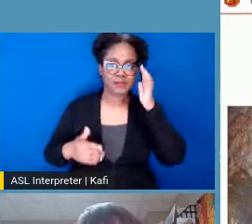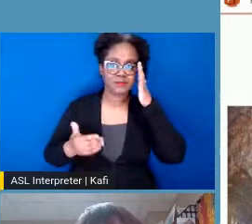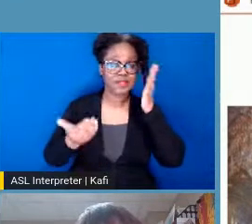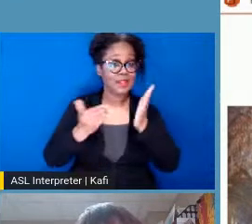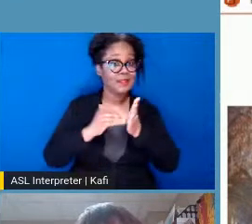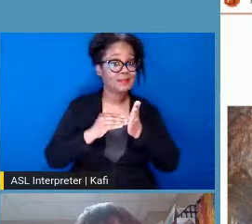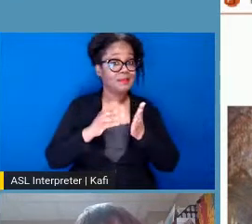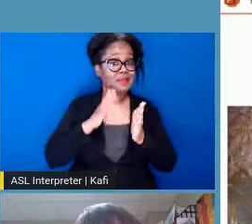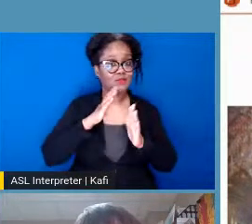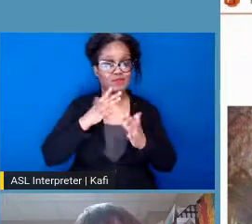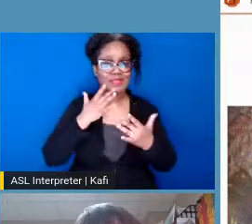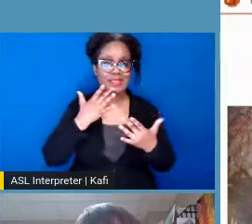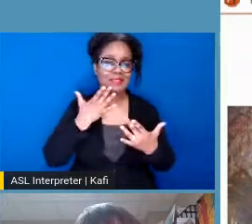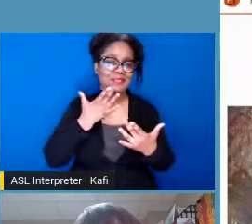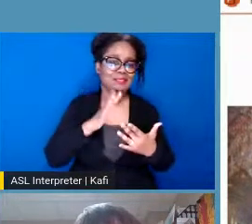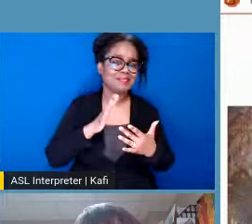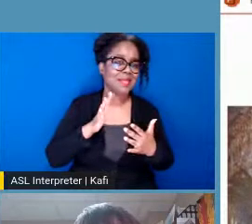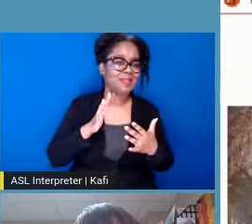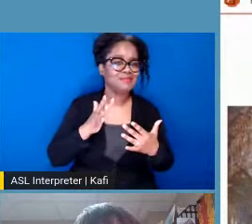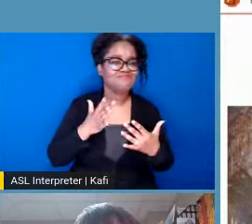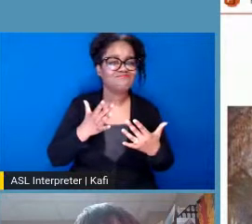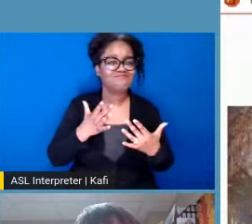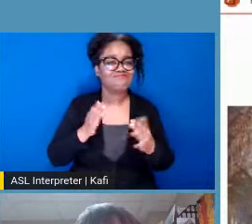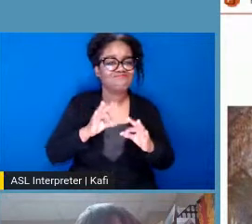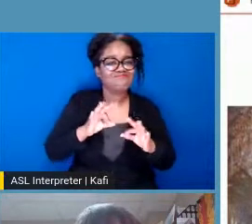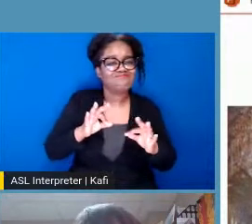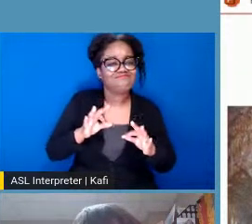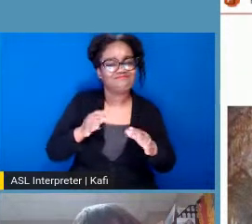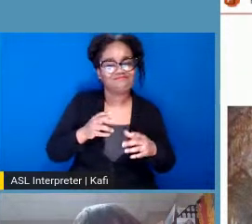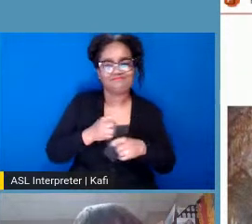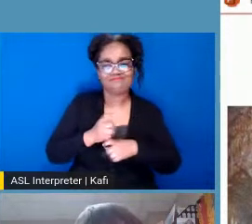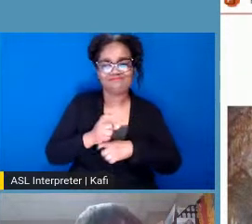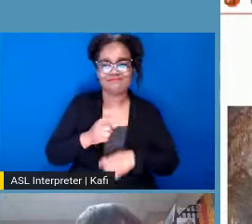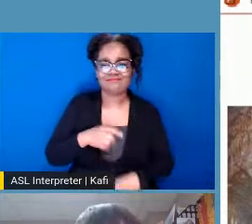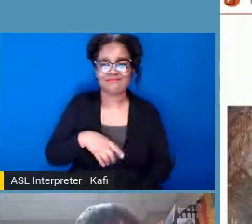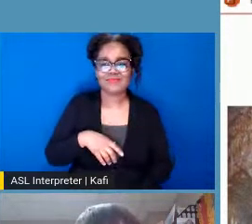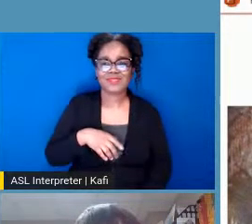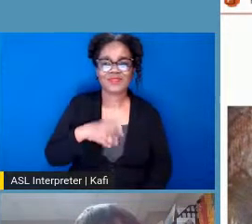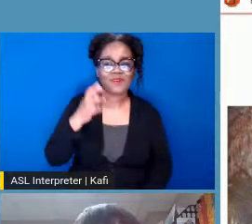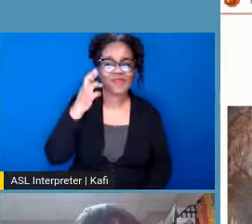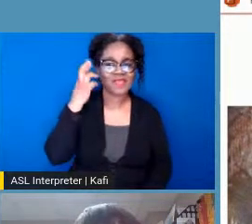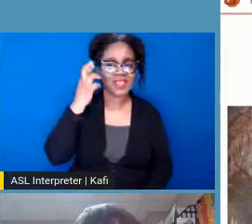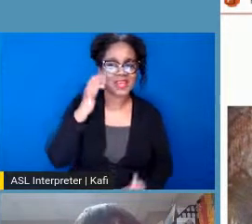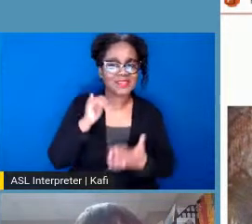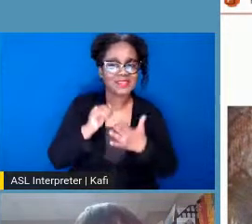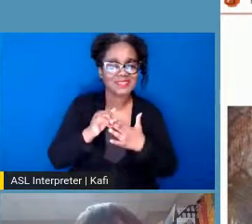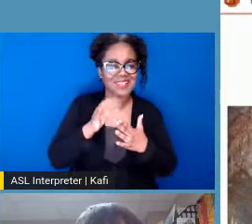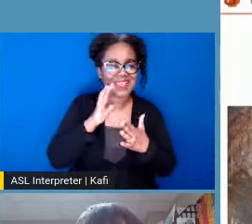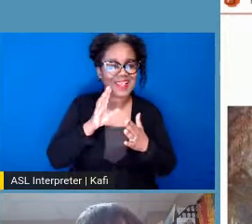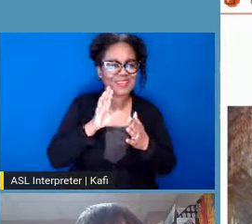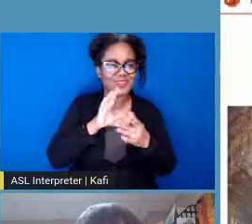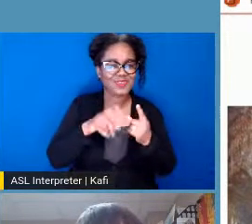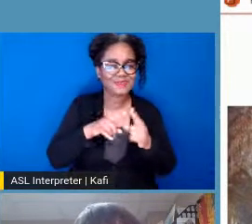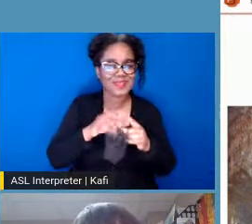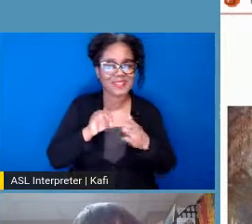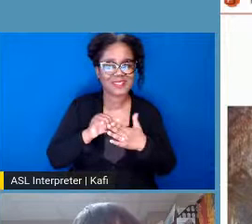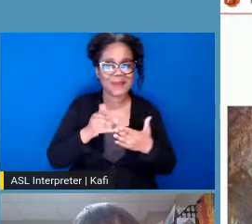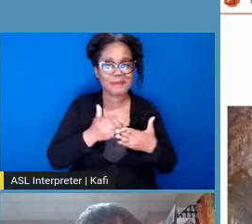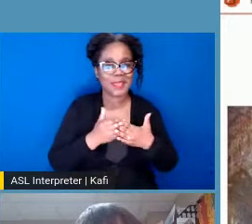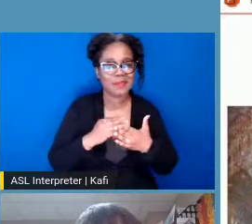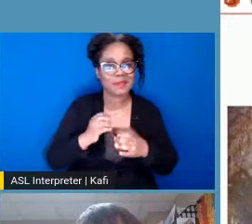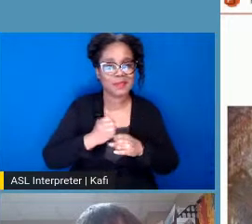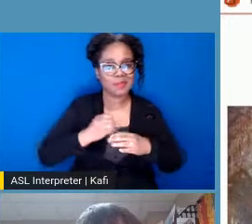turns out the baby boom that was predicted really didn't materialize. Although there's predictions there could be an